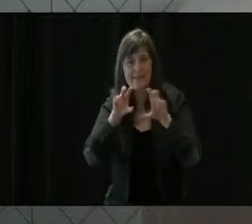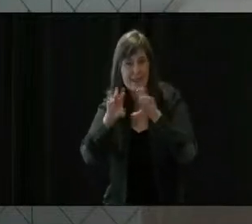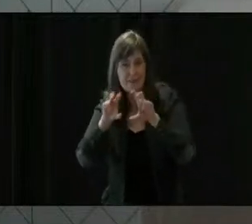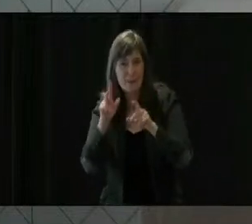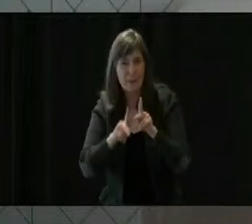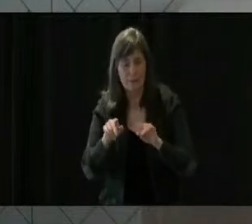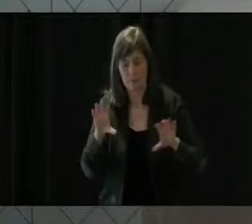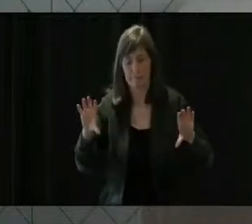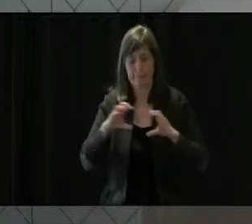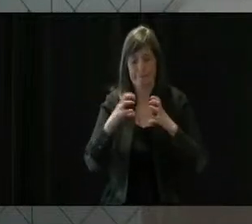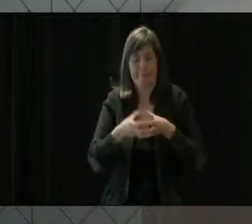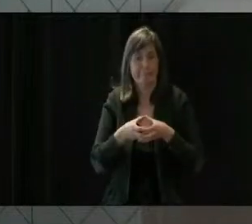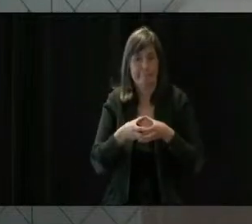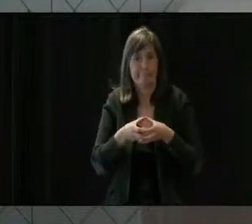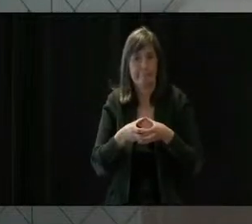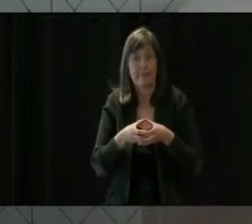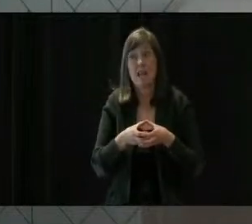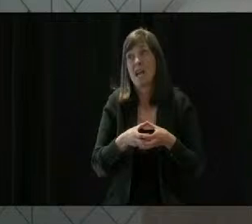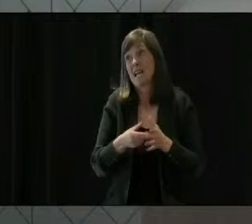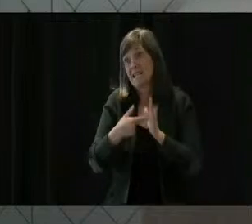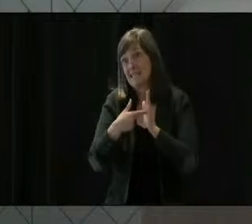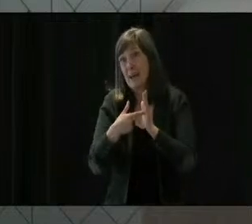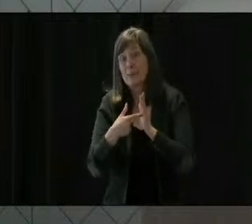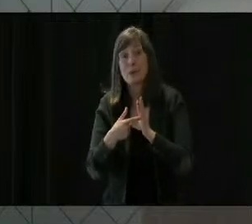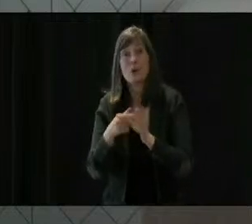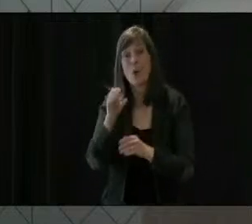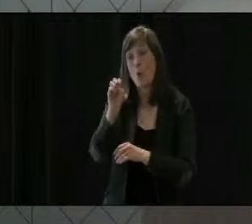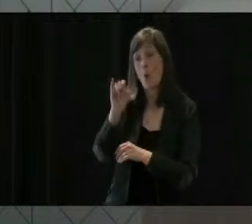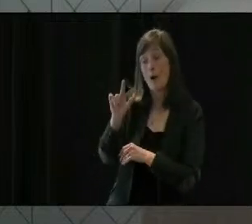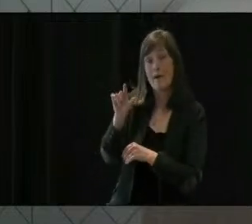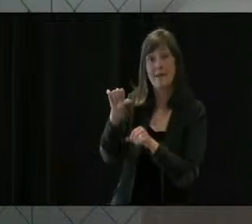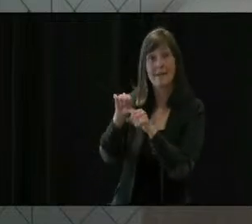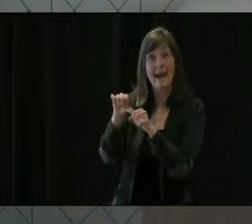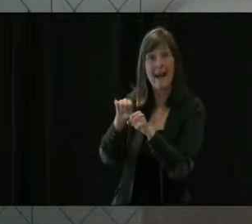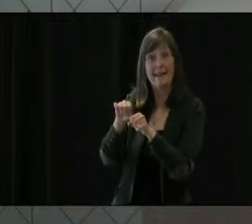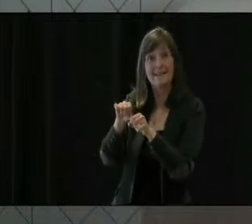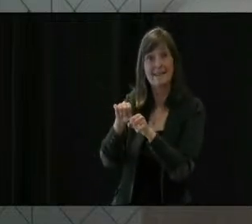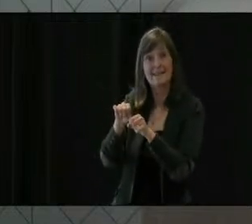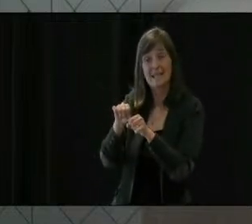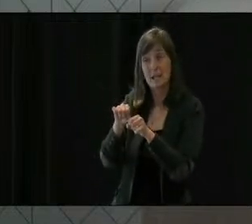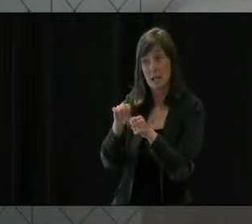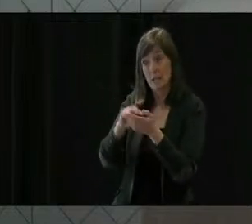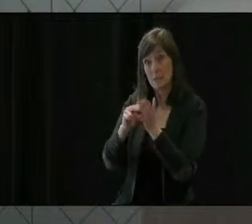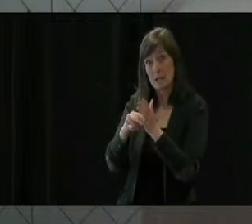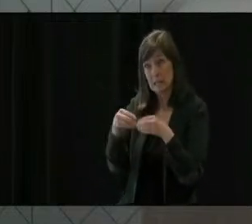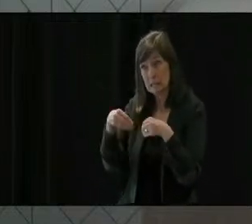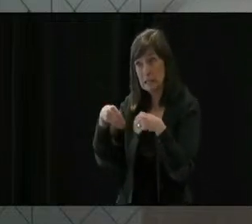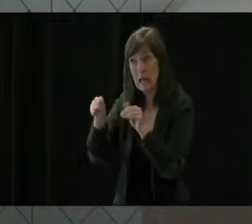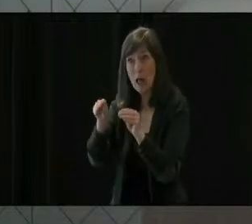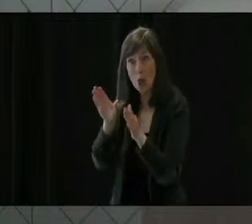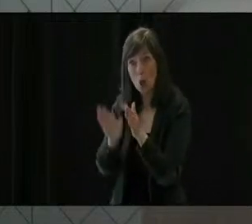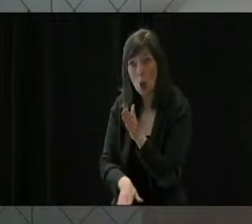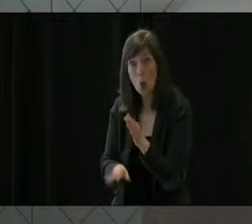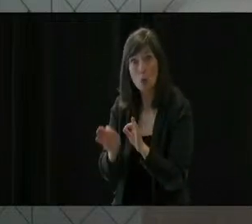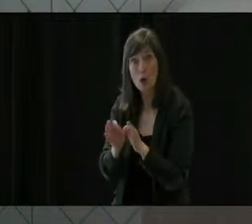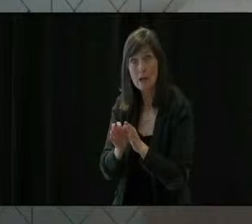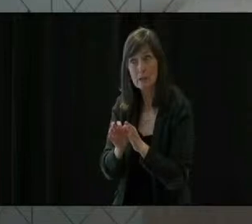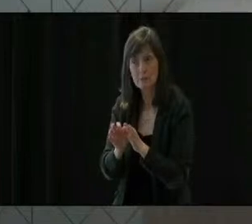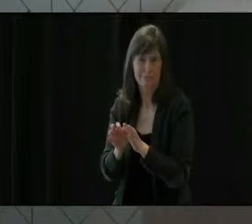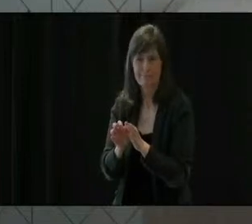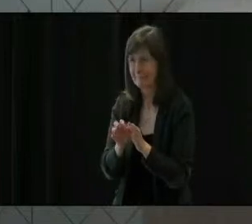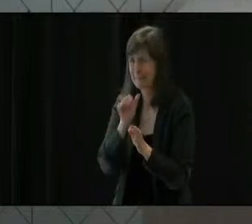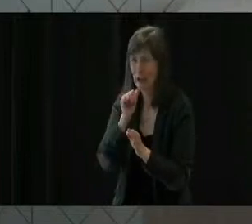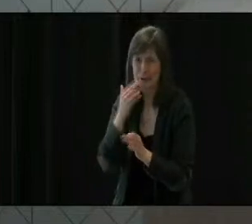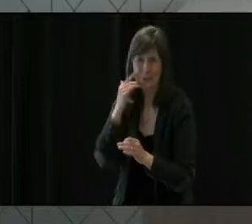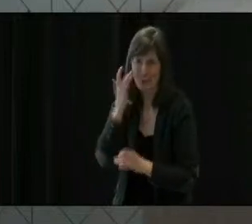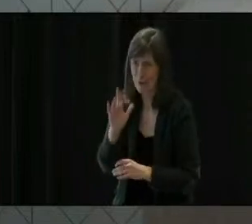and gas minority equity interests, you know, you'd want to make sure that you're not selling them at a low point in the market. You'd